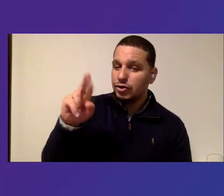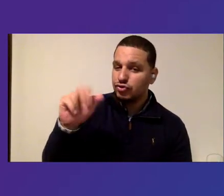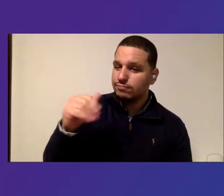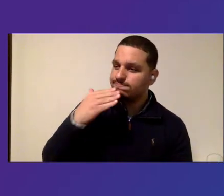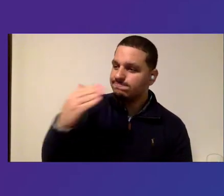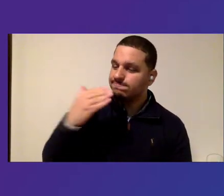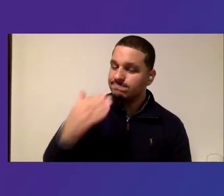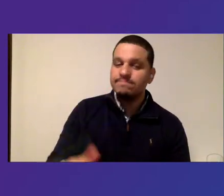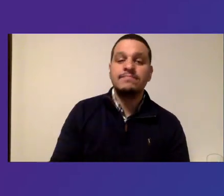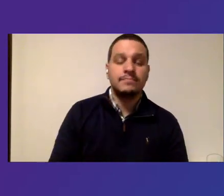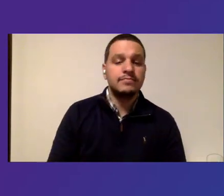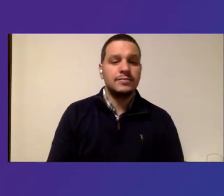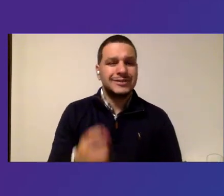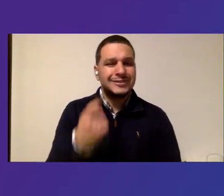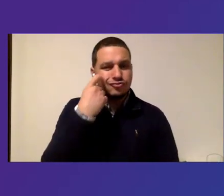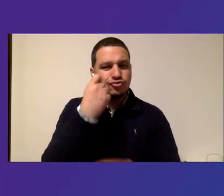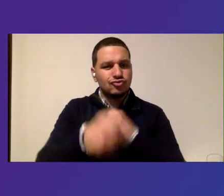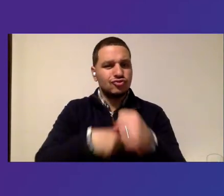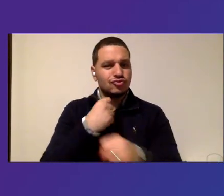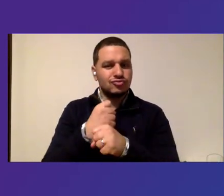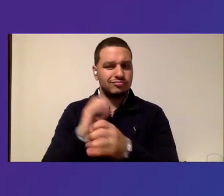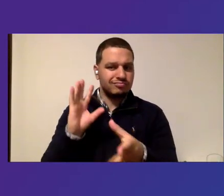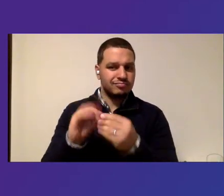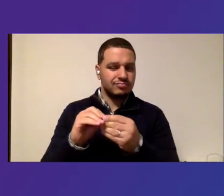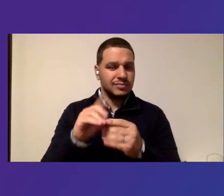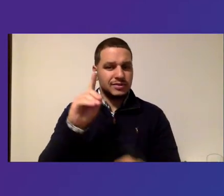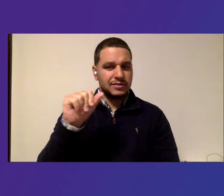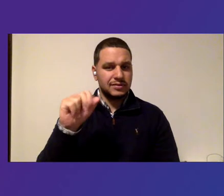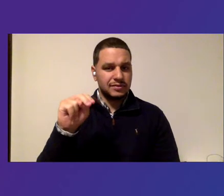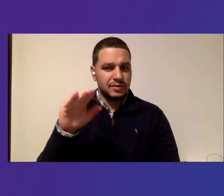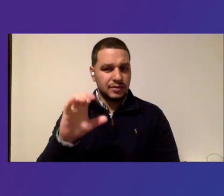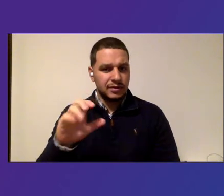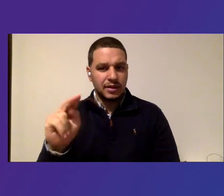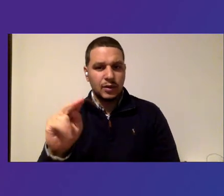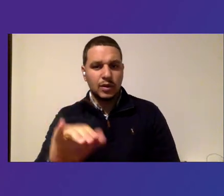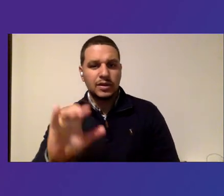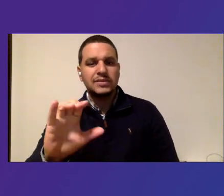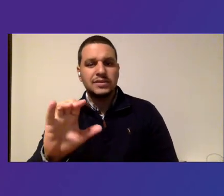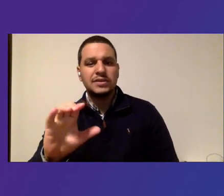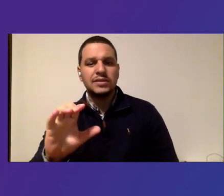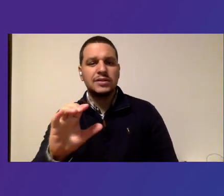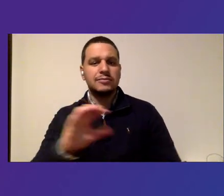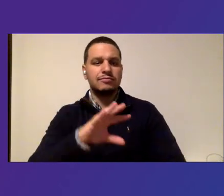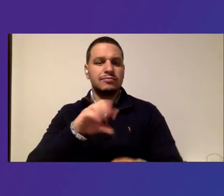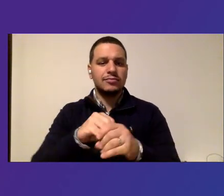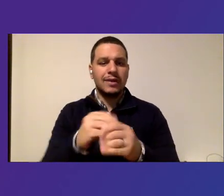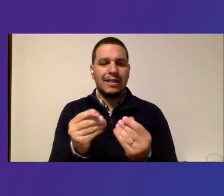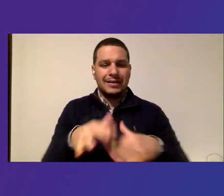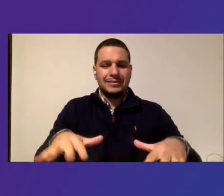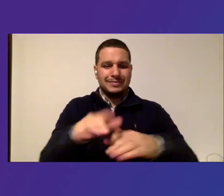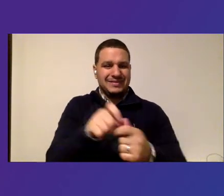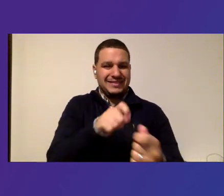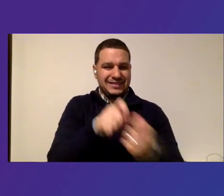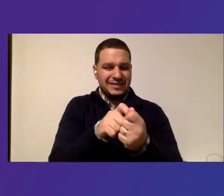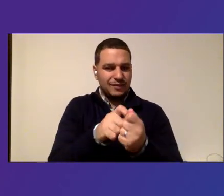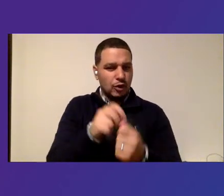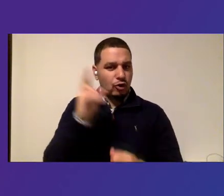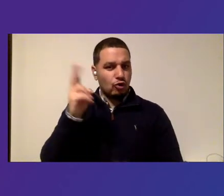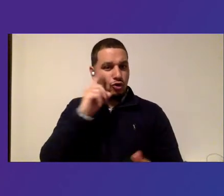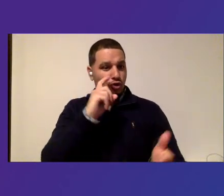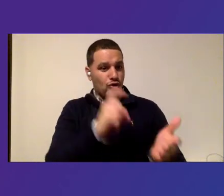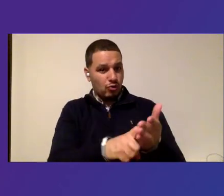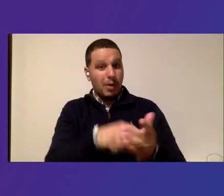So in years prior, Dance NYC has included site-specific historical acknowledgements as part of our Indigenous land